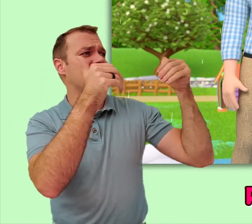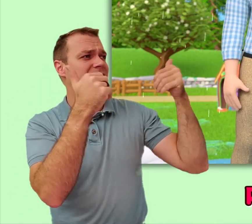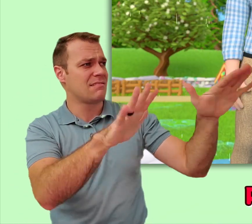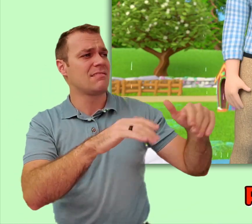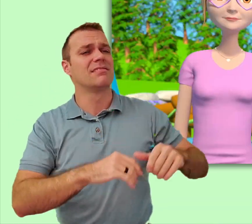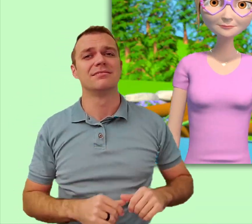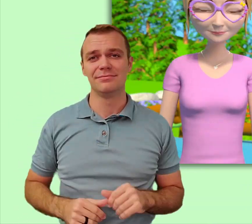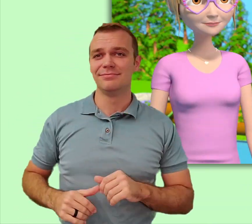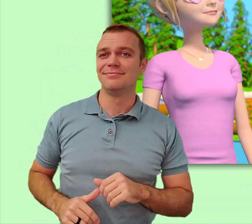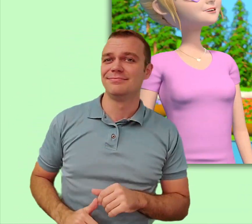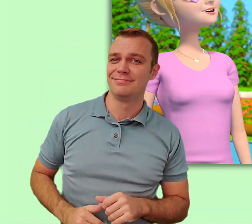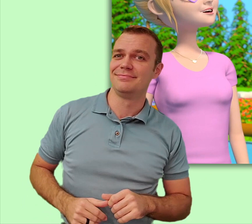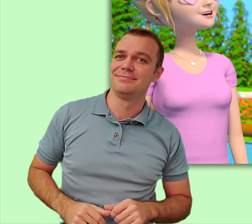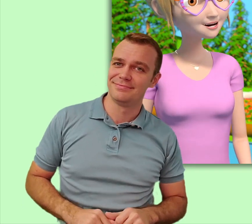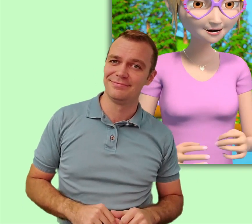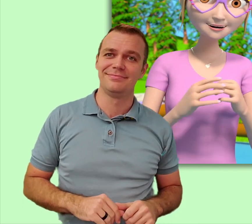go away.